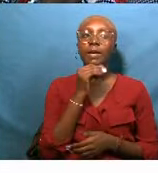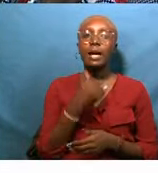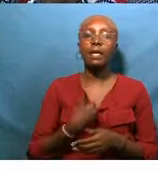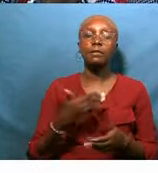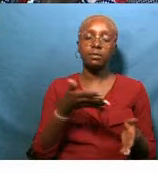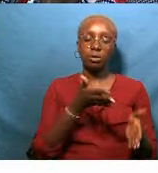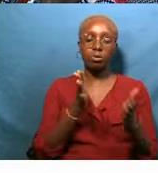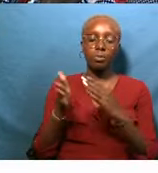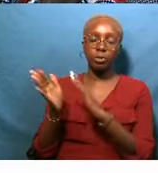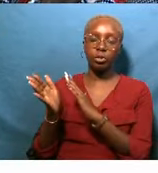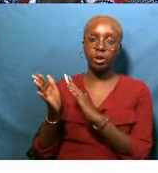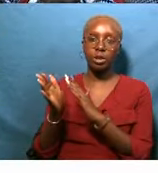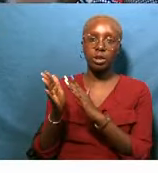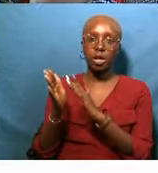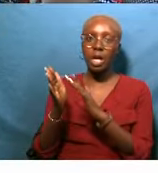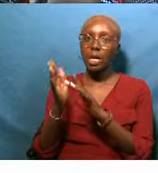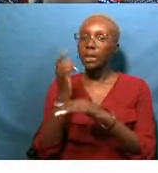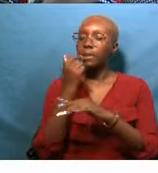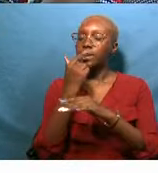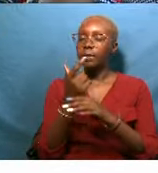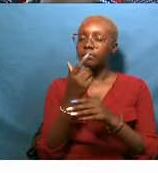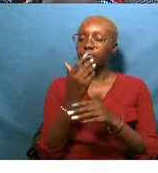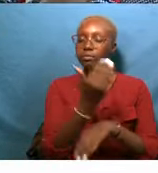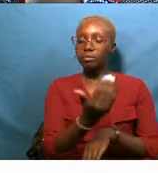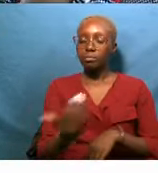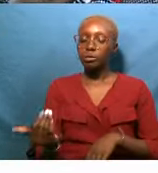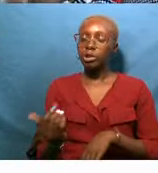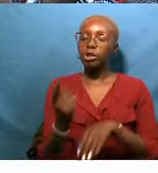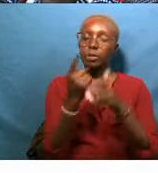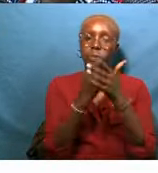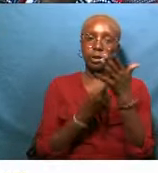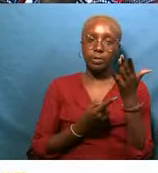opportunity. He said to them, daughters,